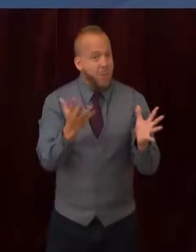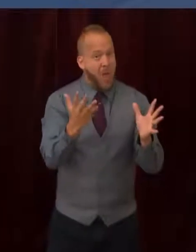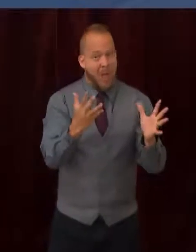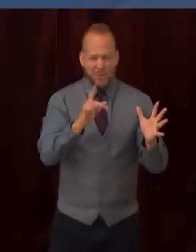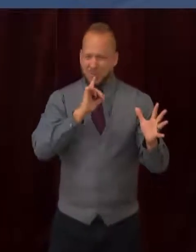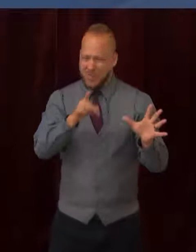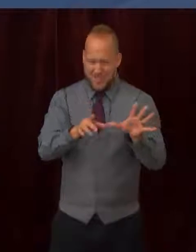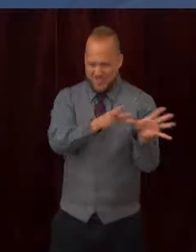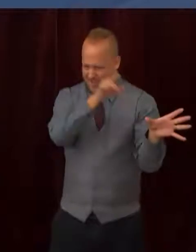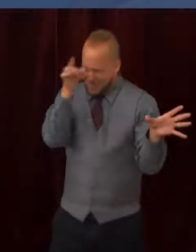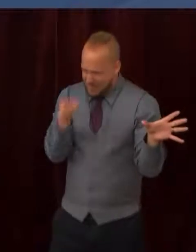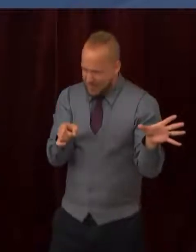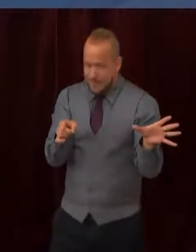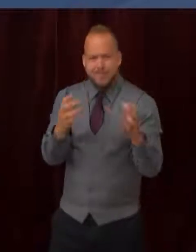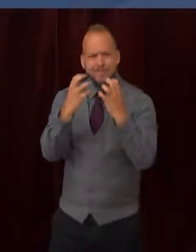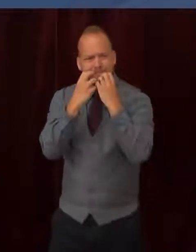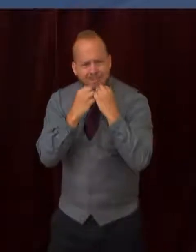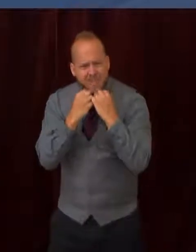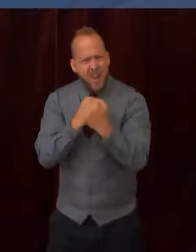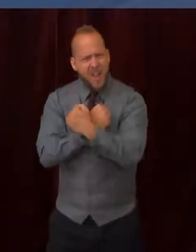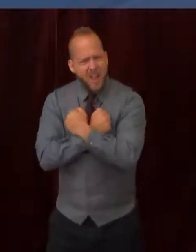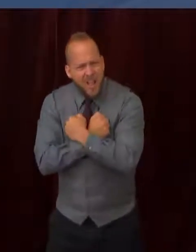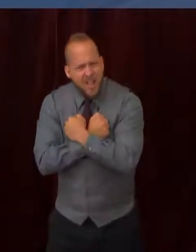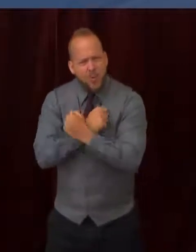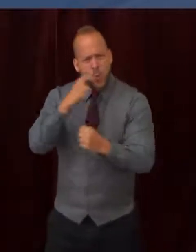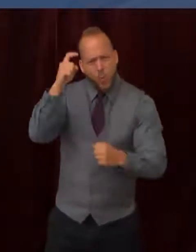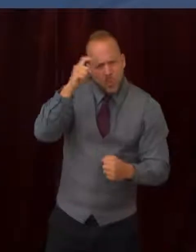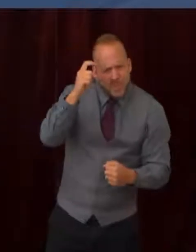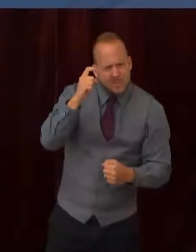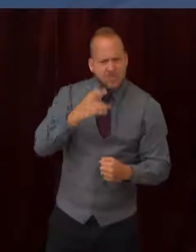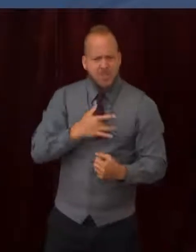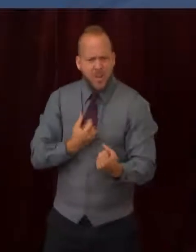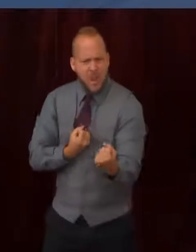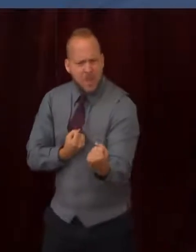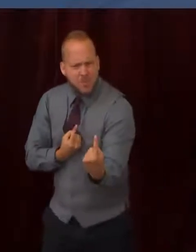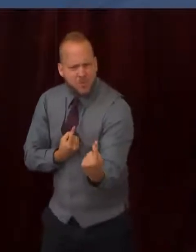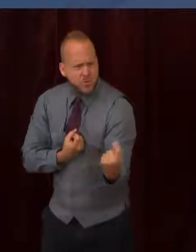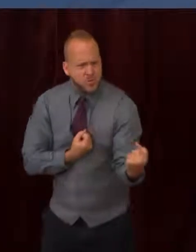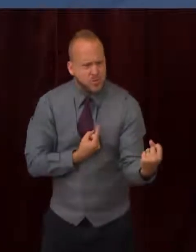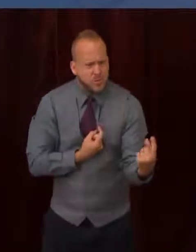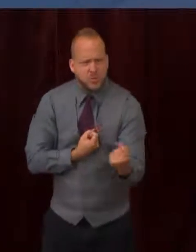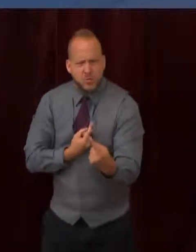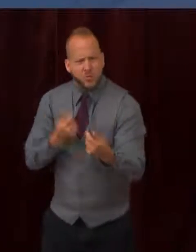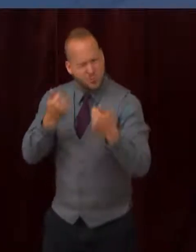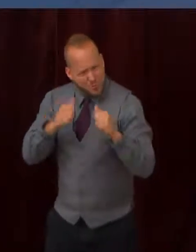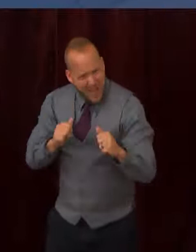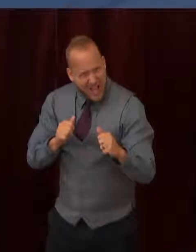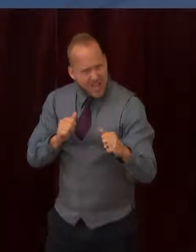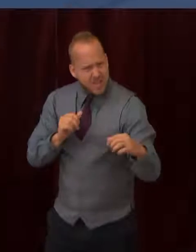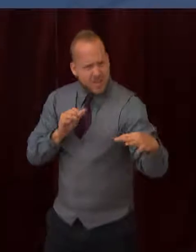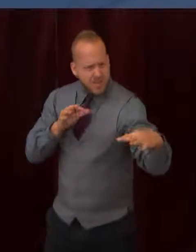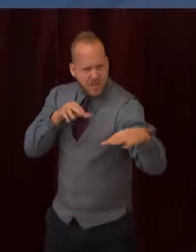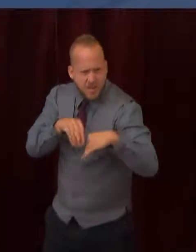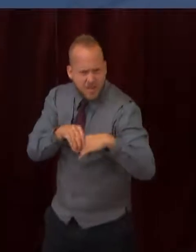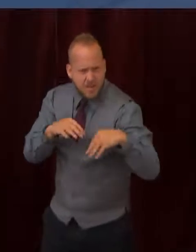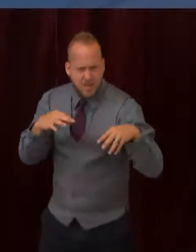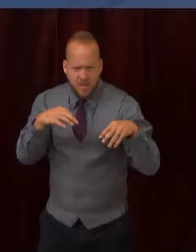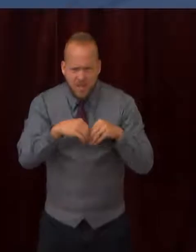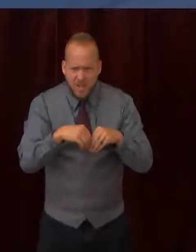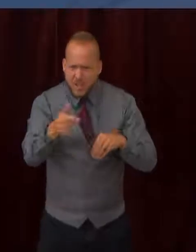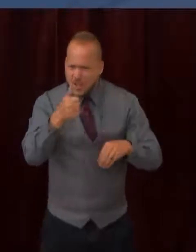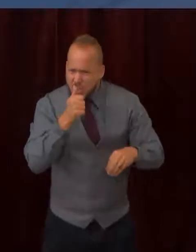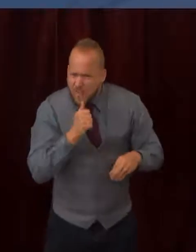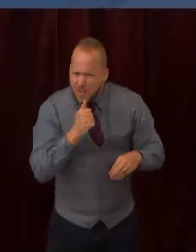compassion towards one another, and a feeling of justice towards those who still suffer in our